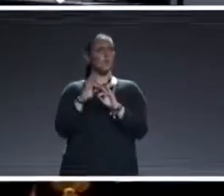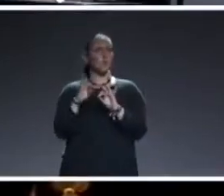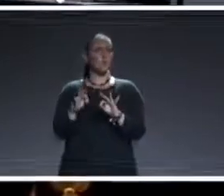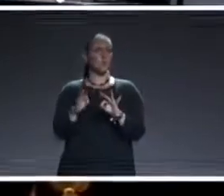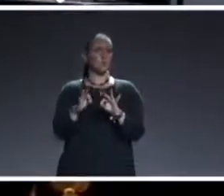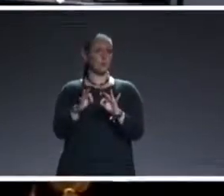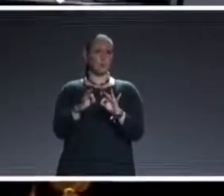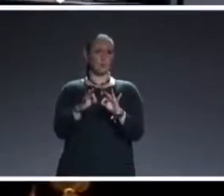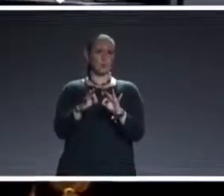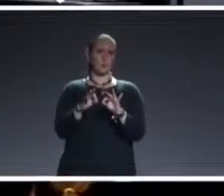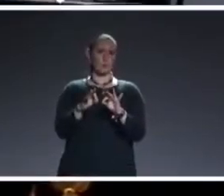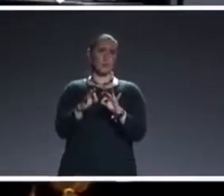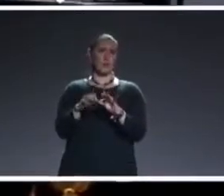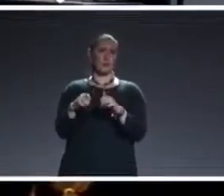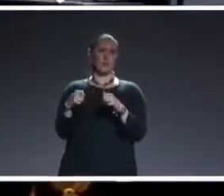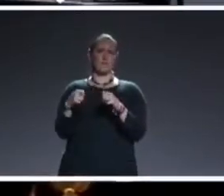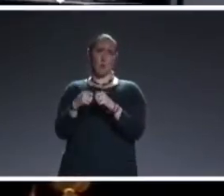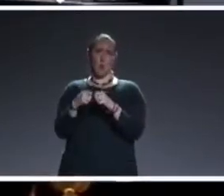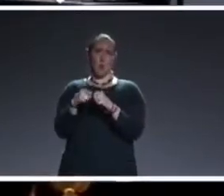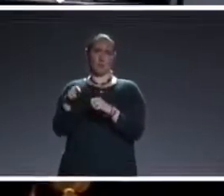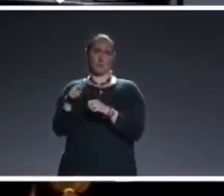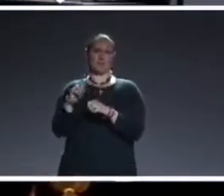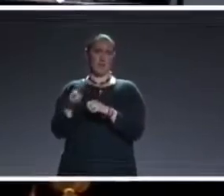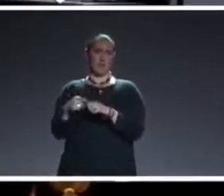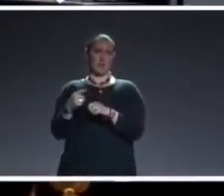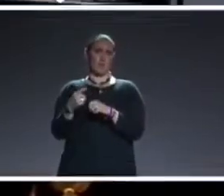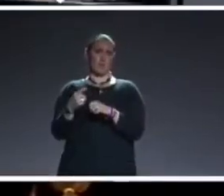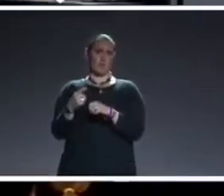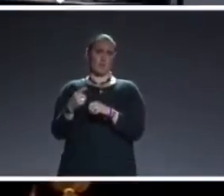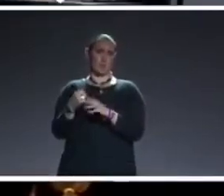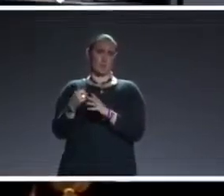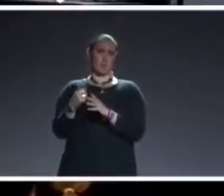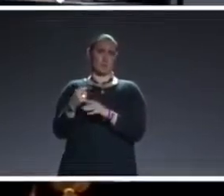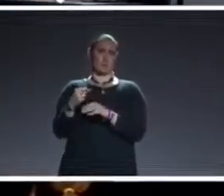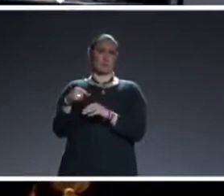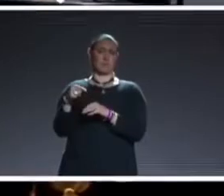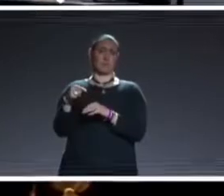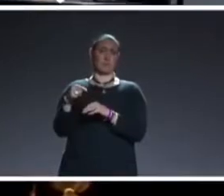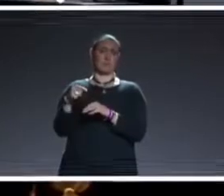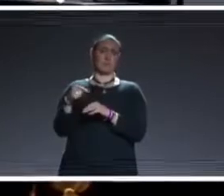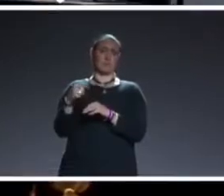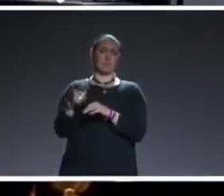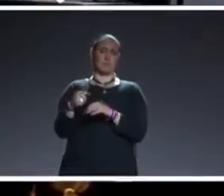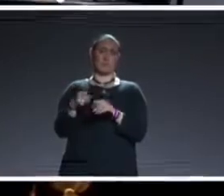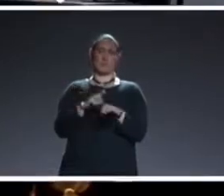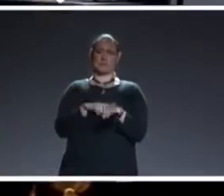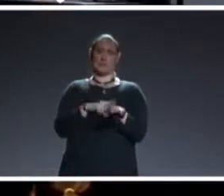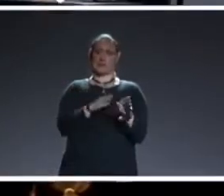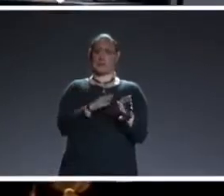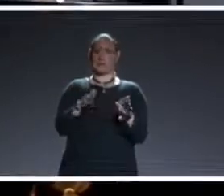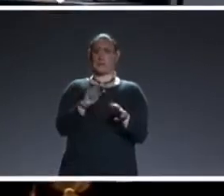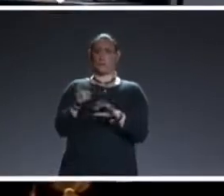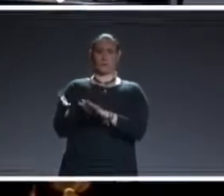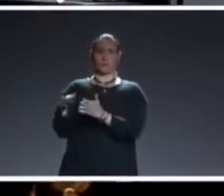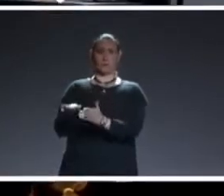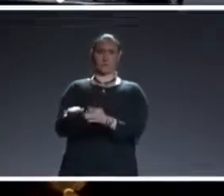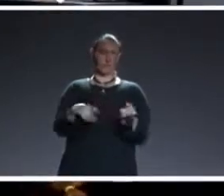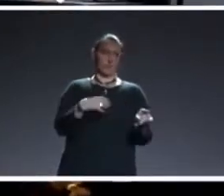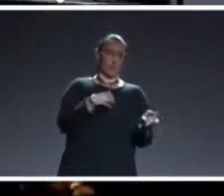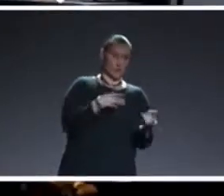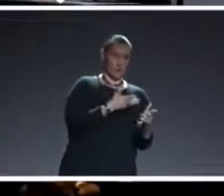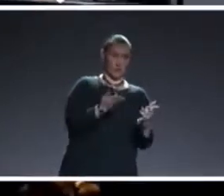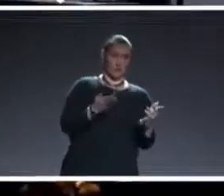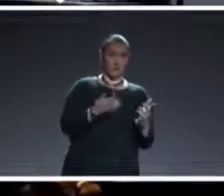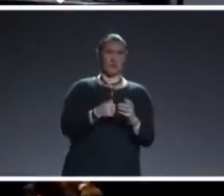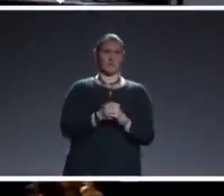very short period, a friend of my wife's, and it was just this constant grief, and my dad died, then this friend died,